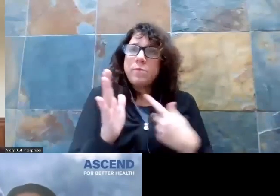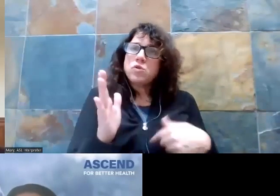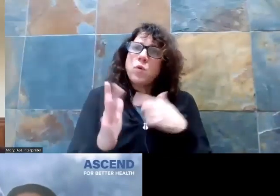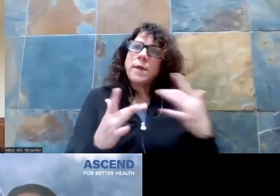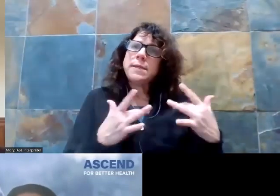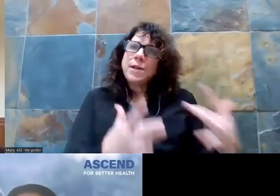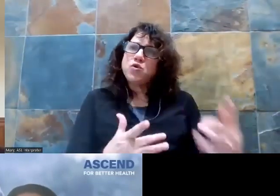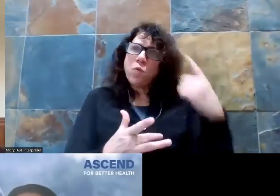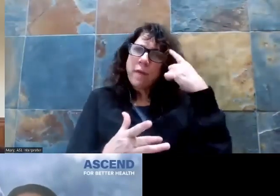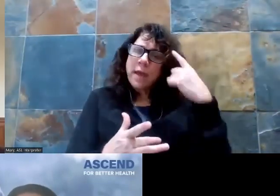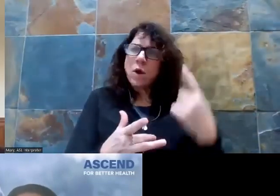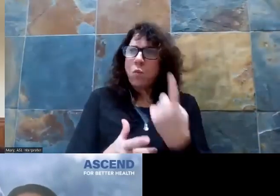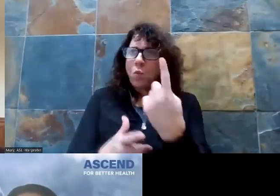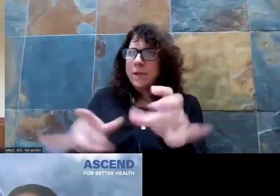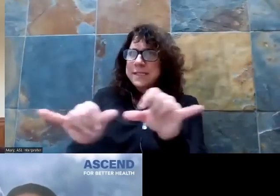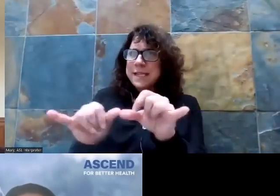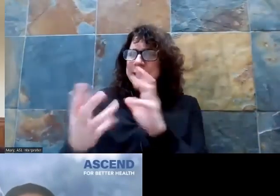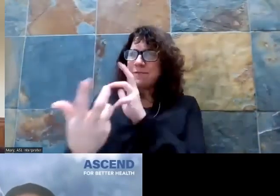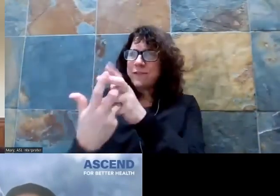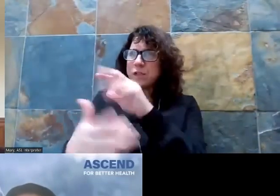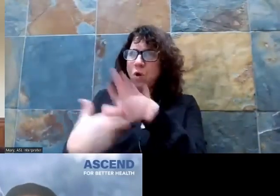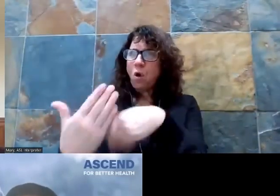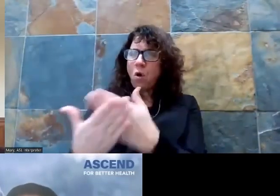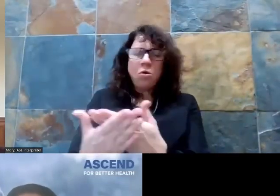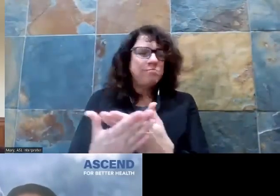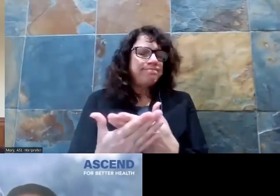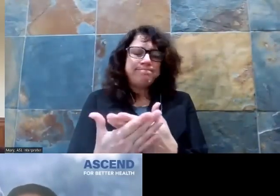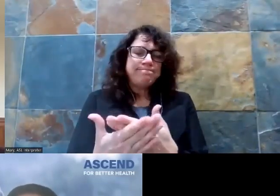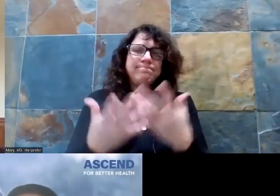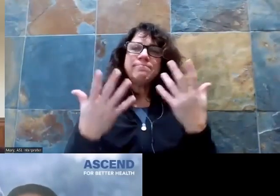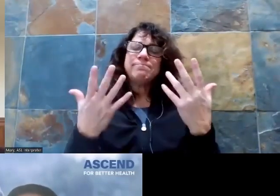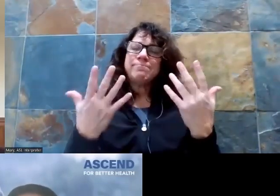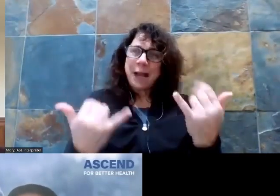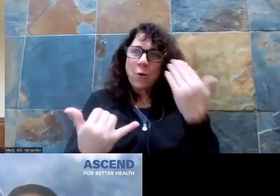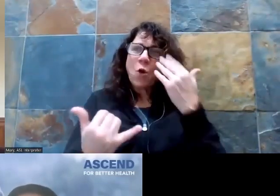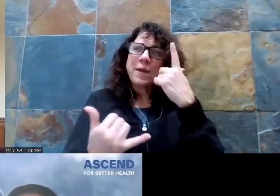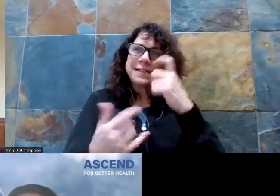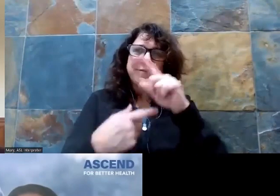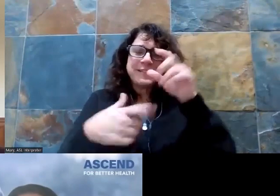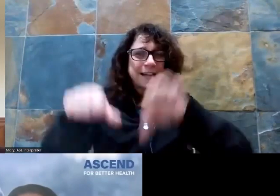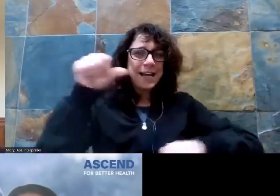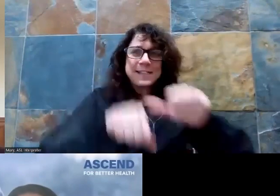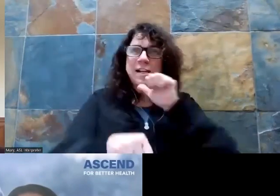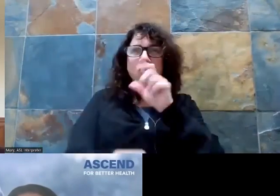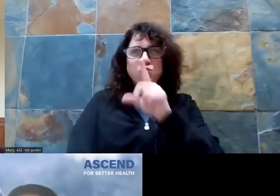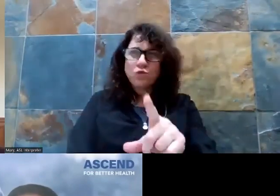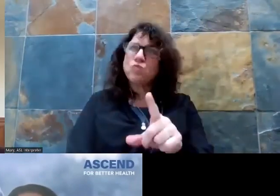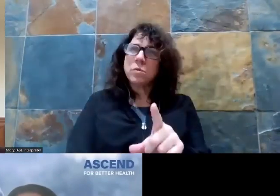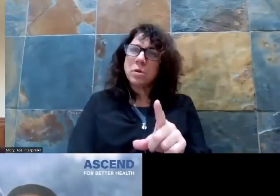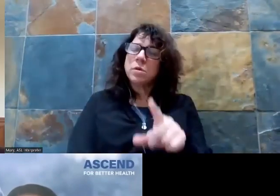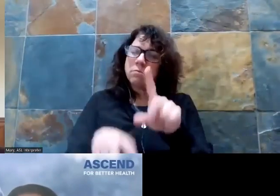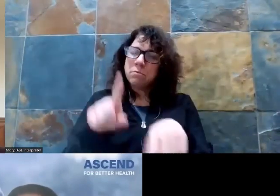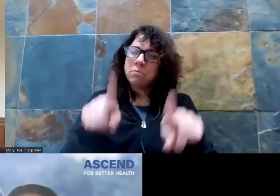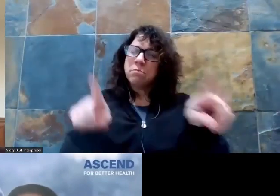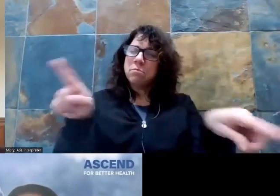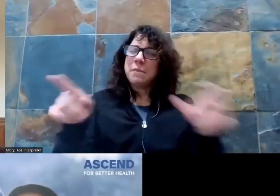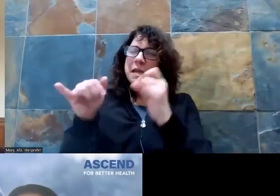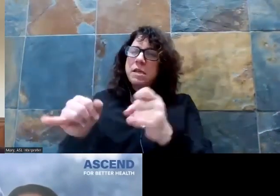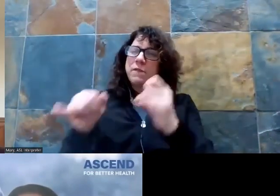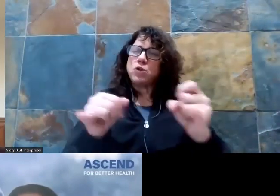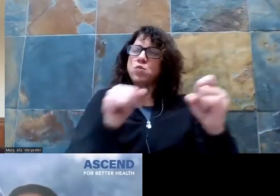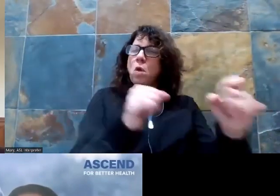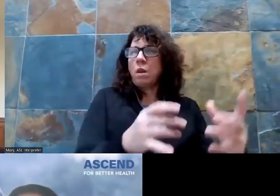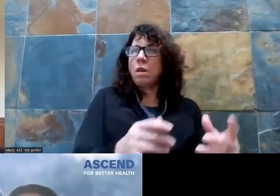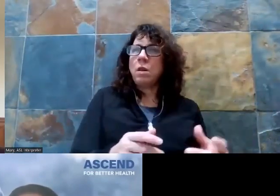think one size fits all, but what we now know because of science, that is not the case. It is very much individual. And